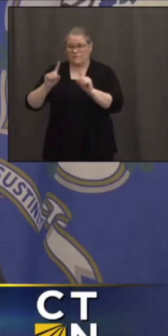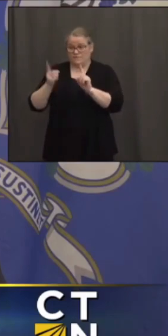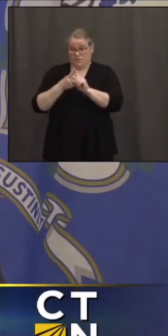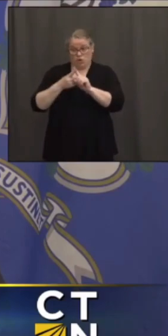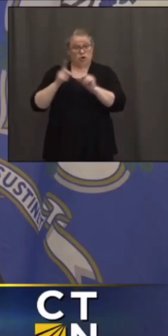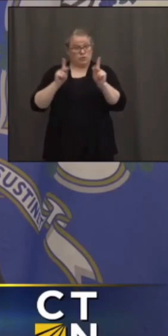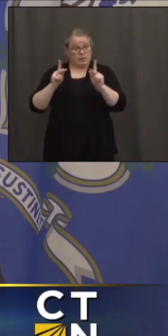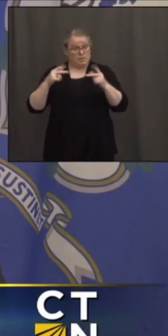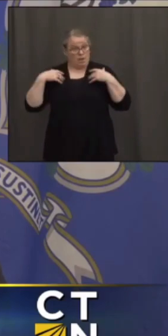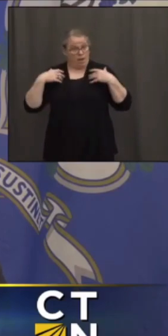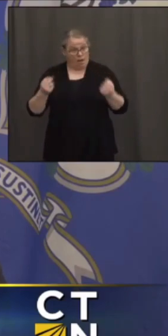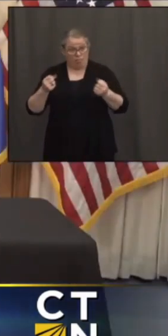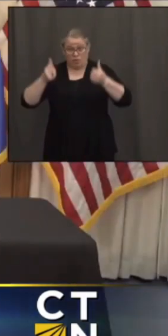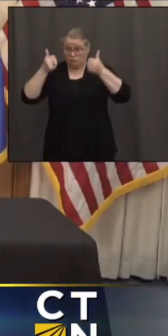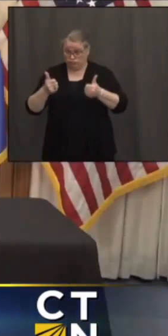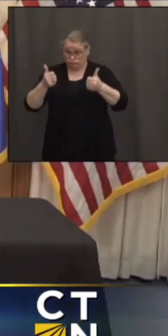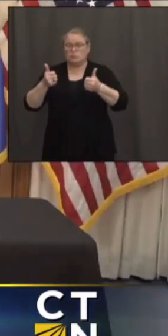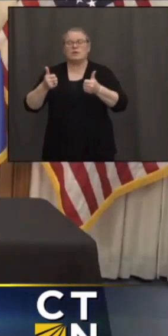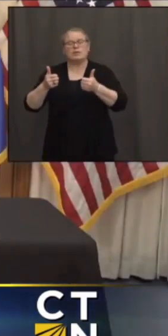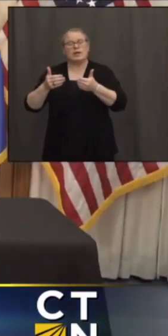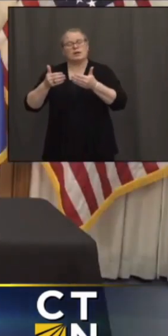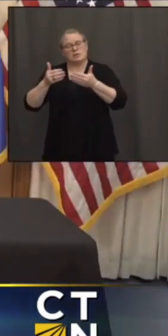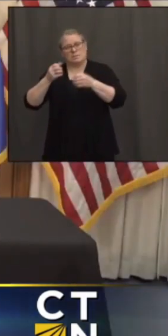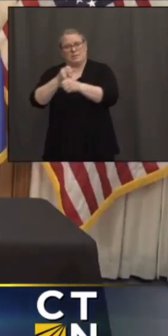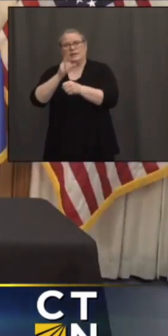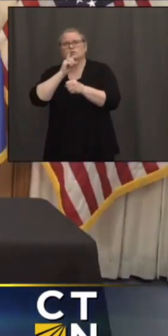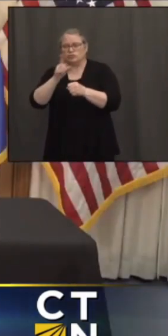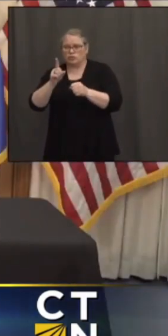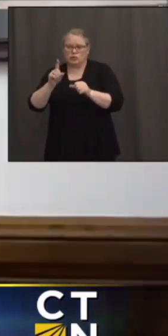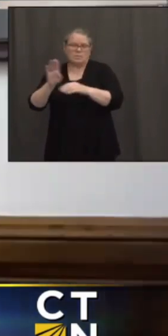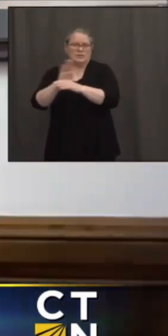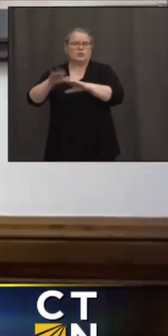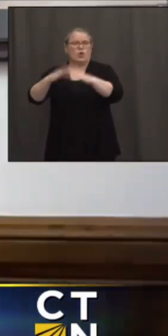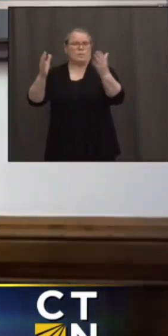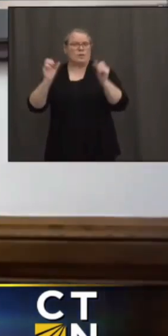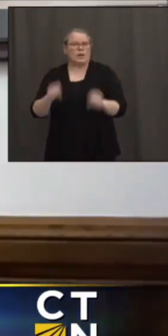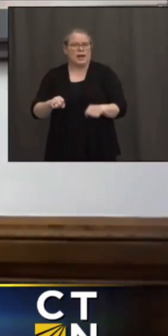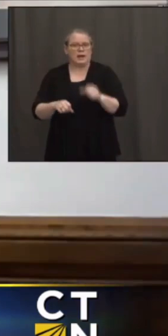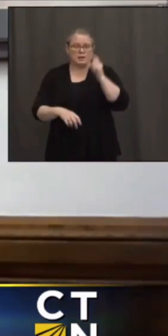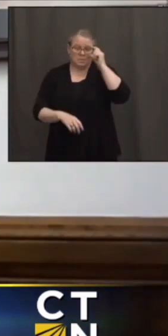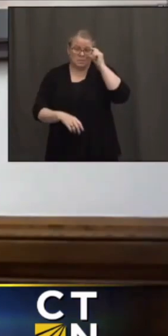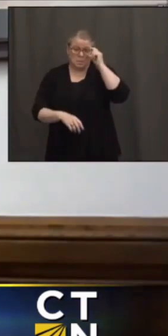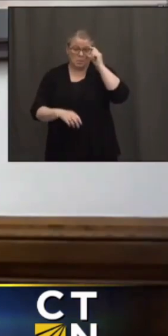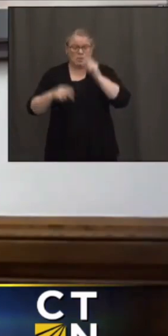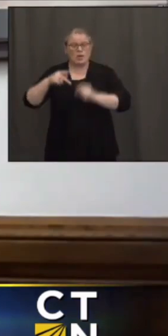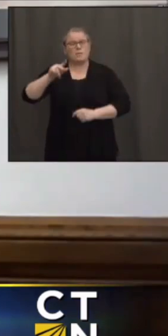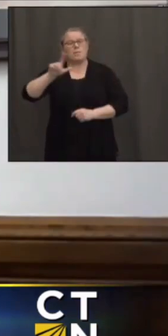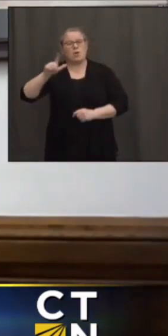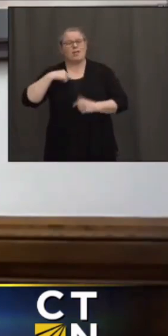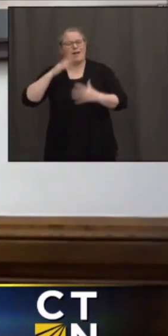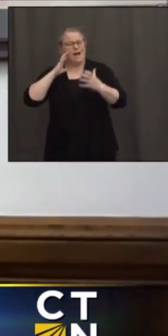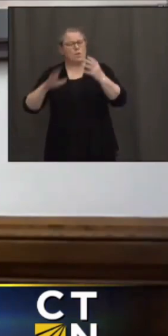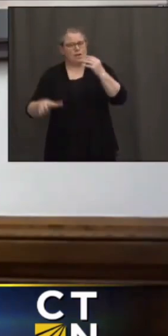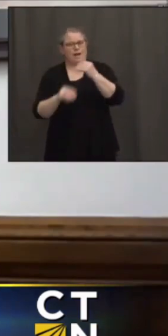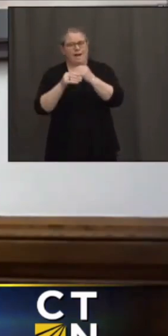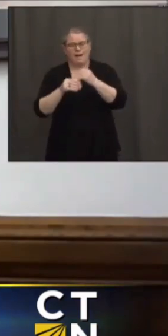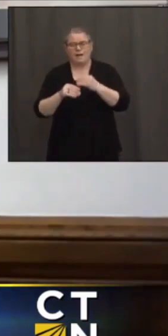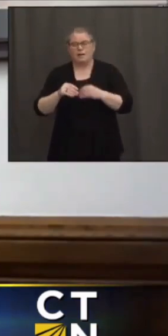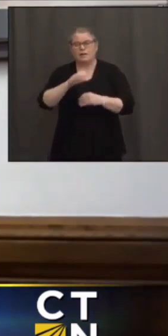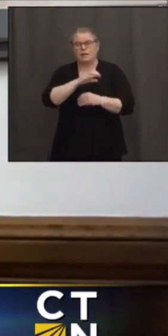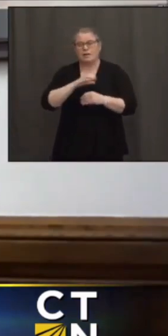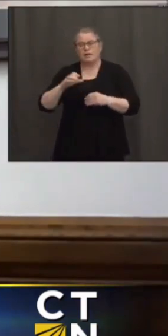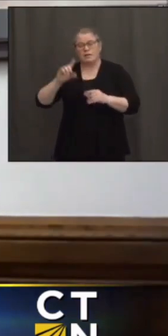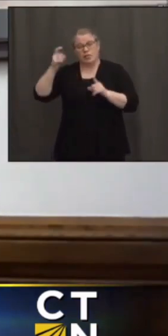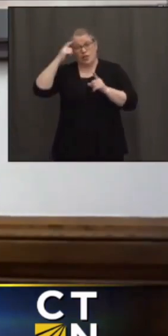the right balance there. Yeah, and I'll just add, Paz, the governor really has asked those two commissioners to